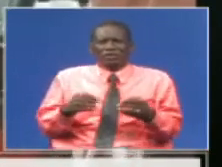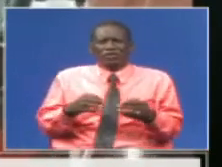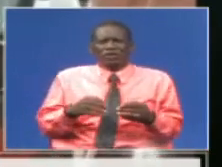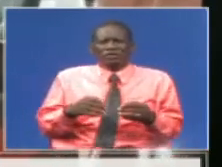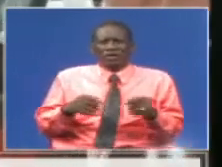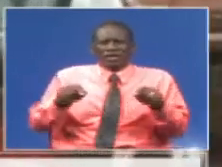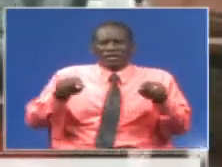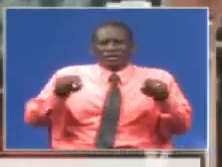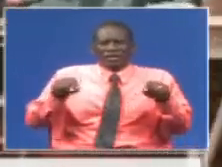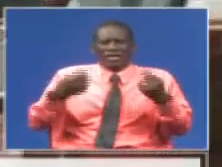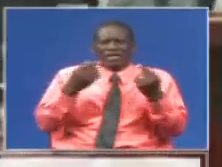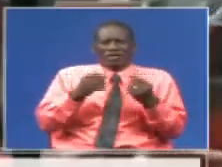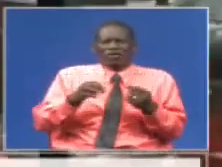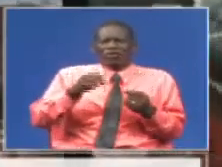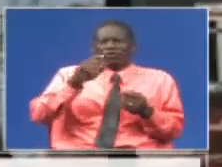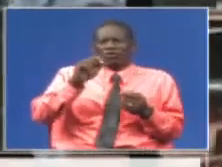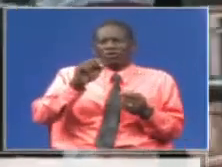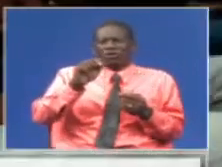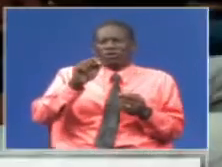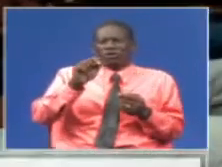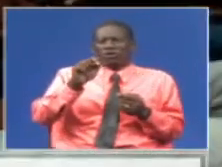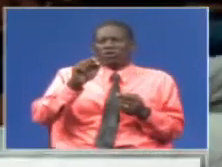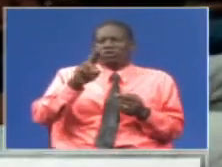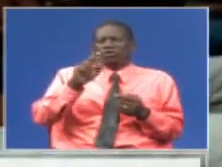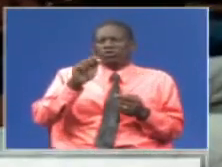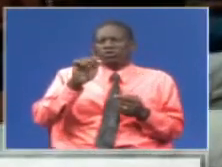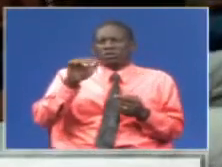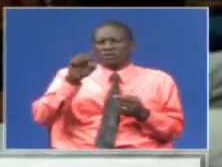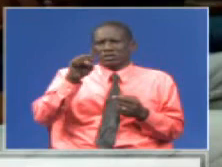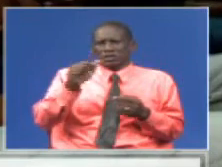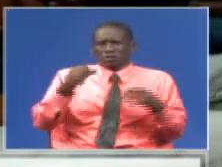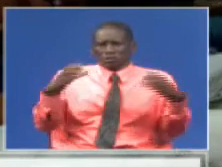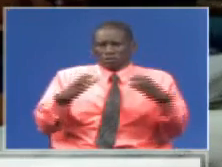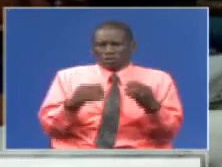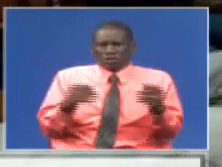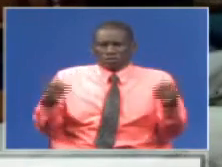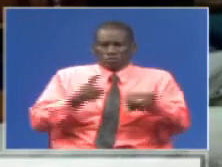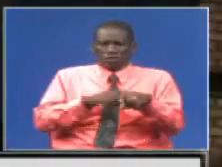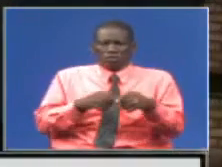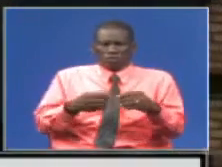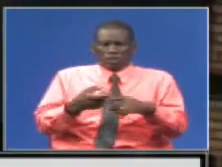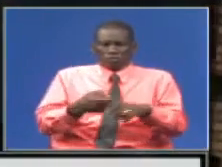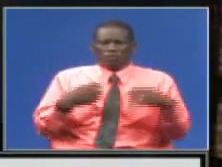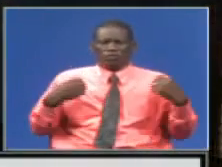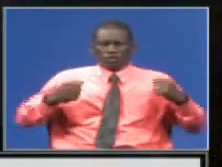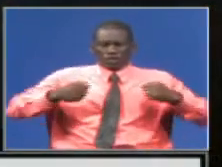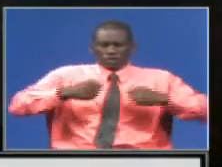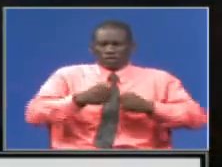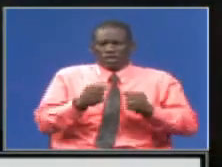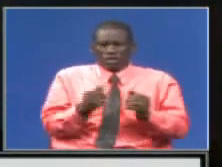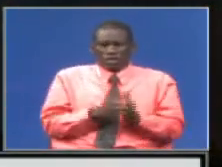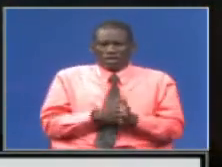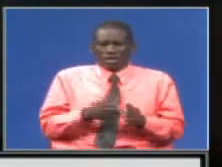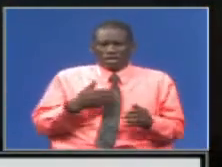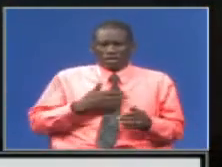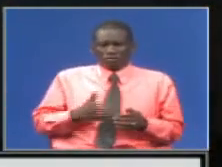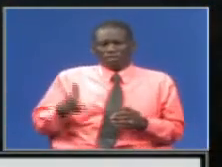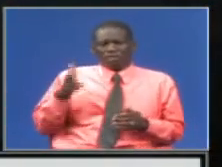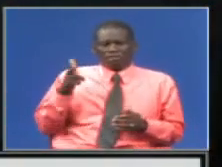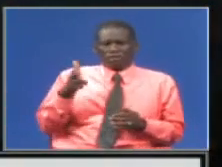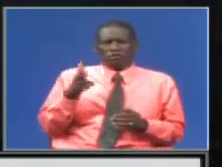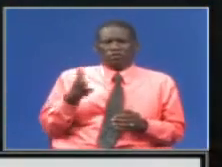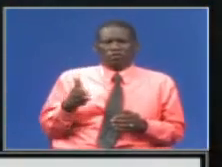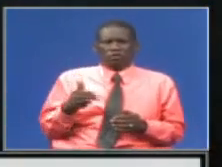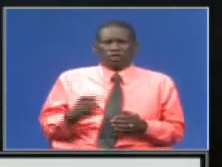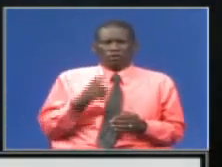of a Tutsi community in Butare in the south. Moments later, he removes his jacket and reveals a pistol holder with a pistol